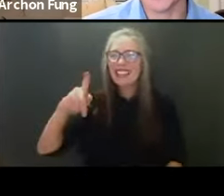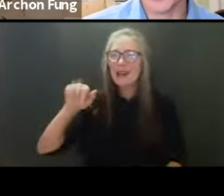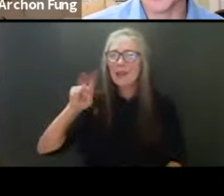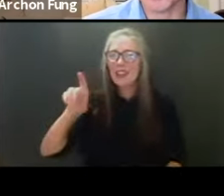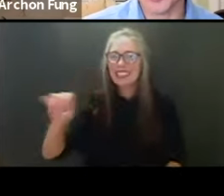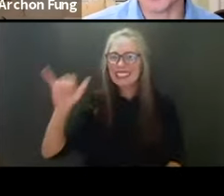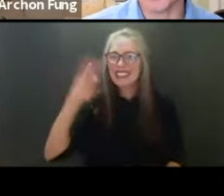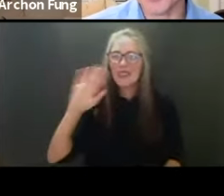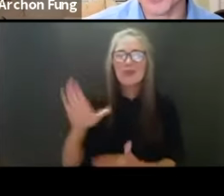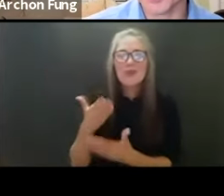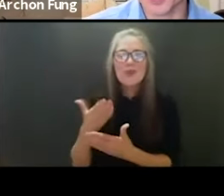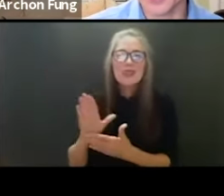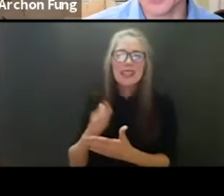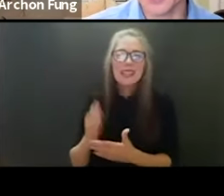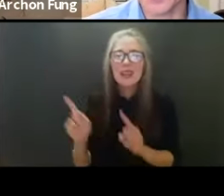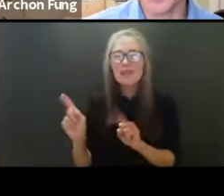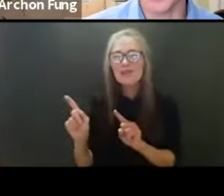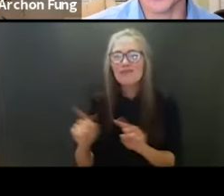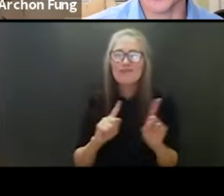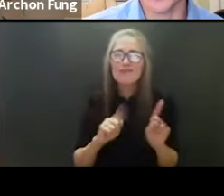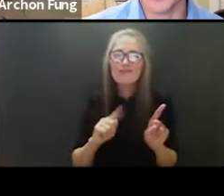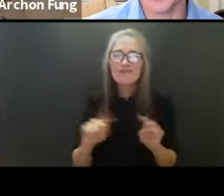If I had some Jeopardy music, I would play it.